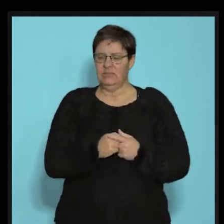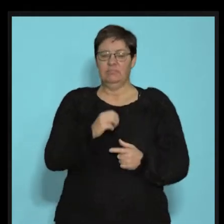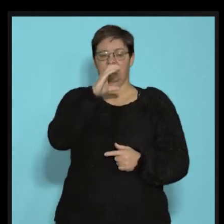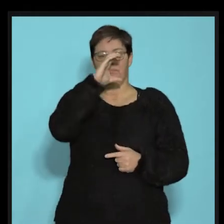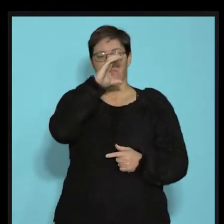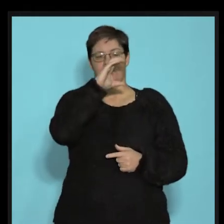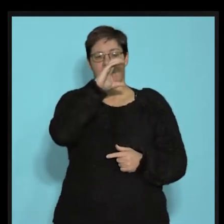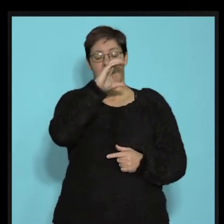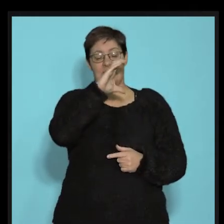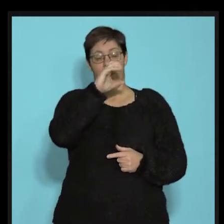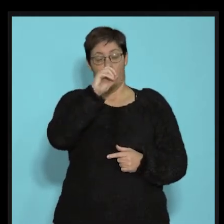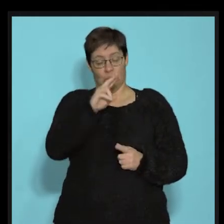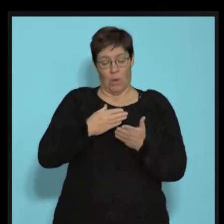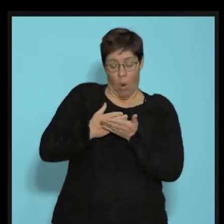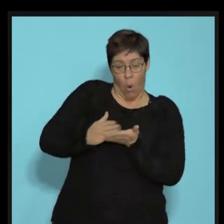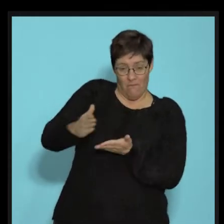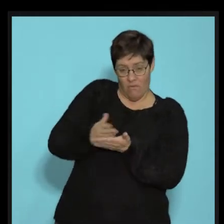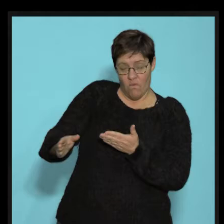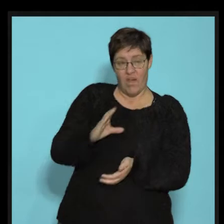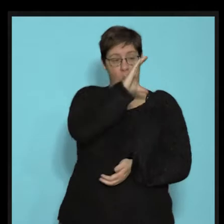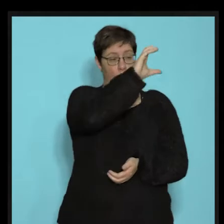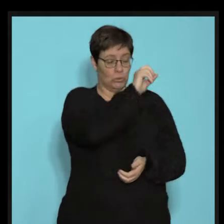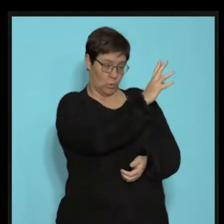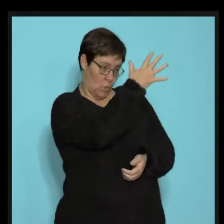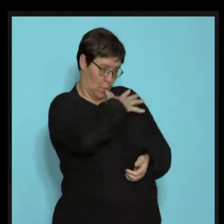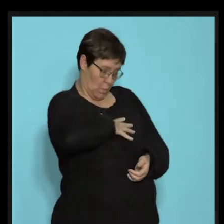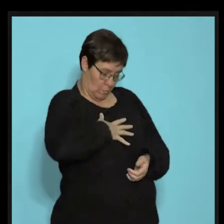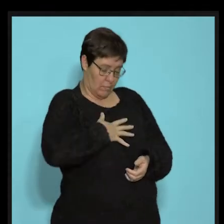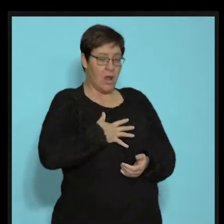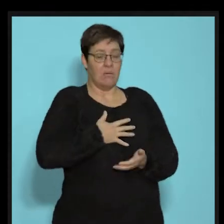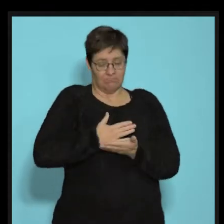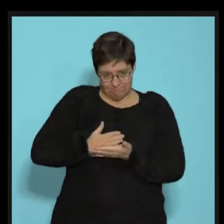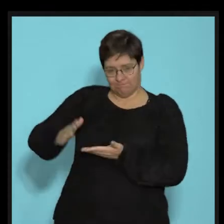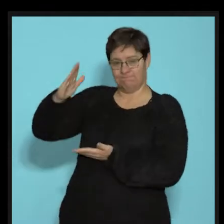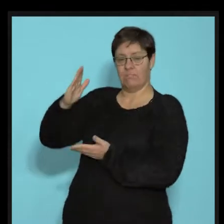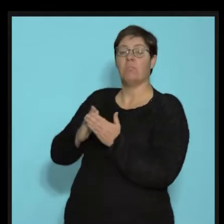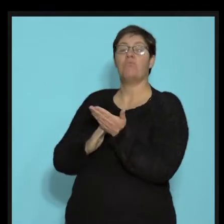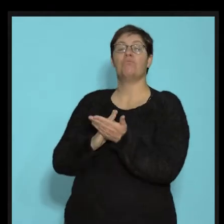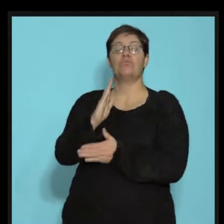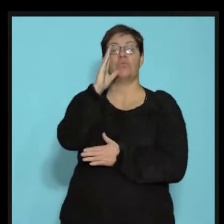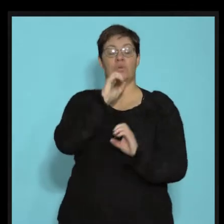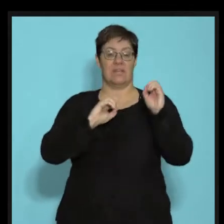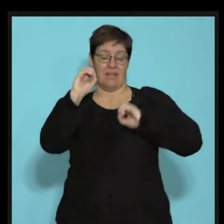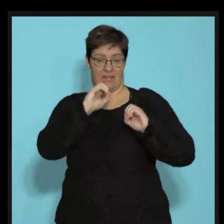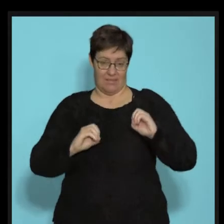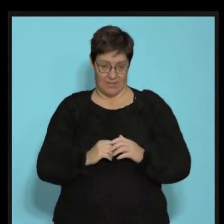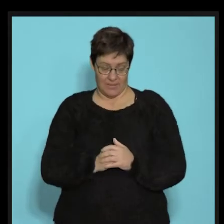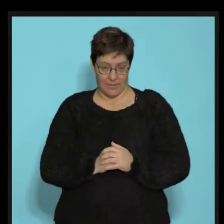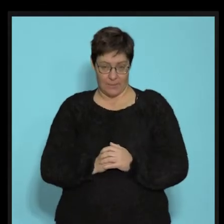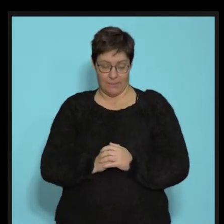want carbon dioxide out, I want oxygen in, and I'm going to go through a cell, a kind of